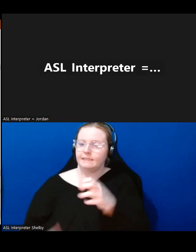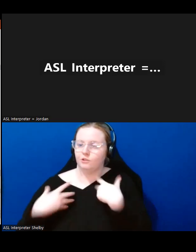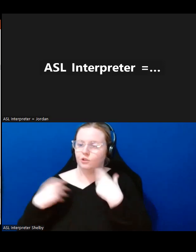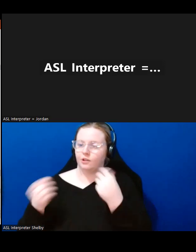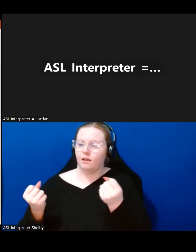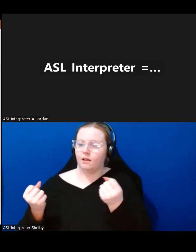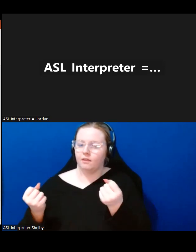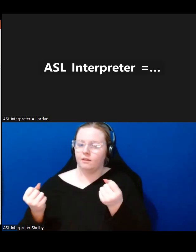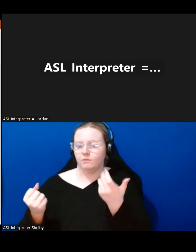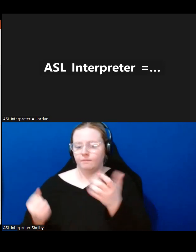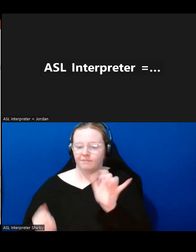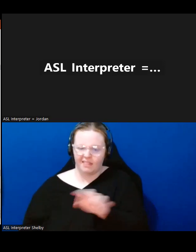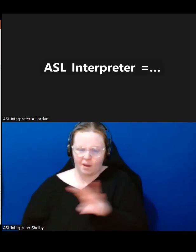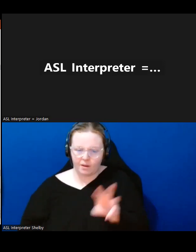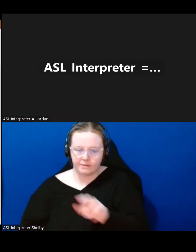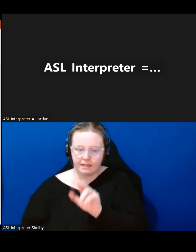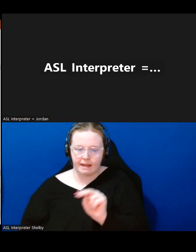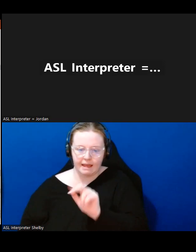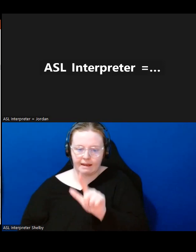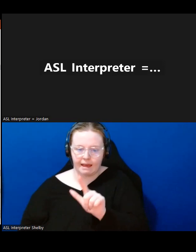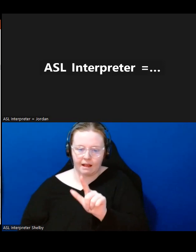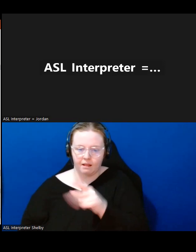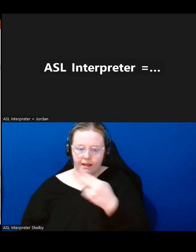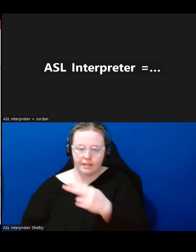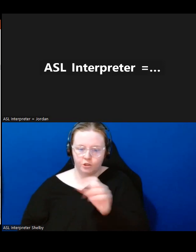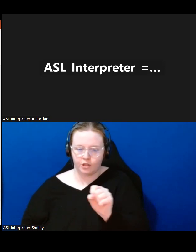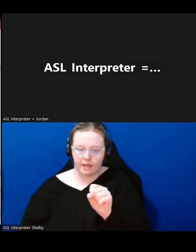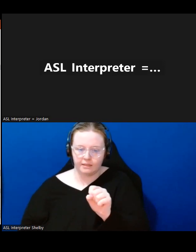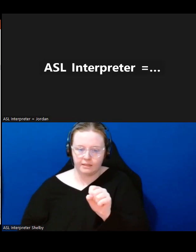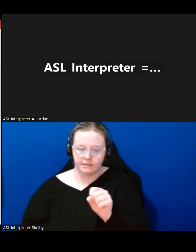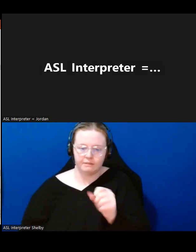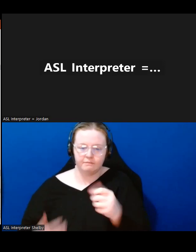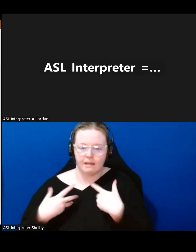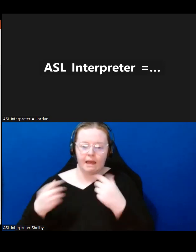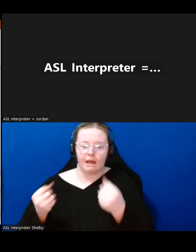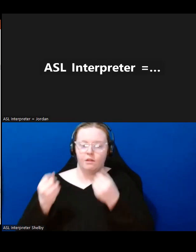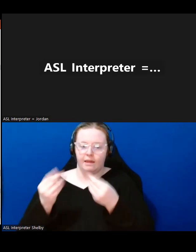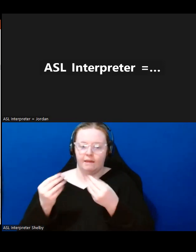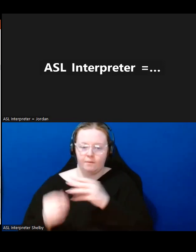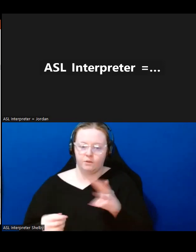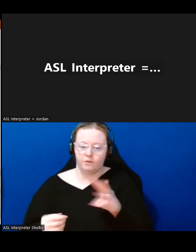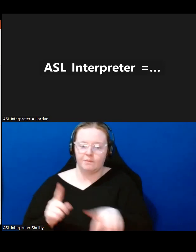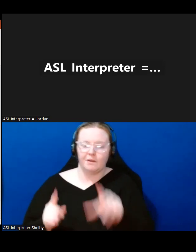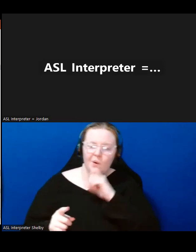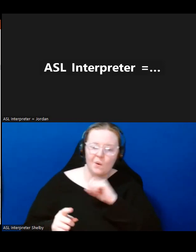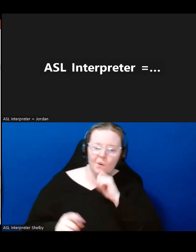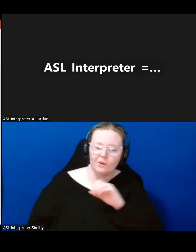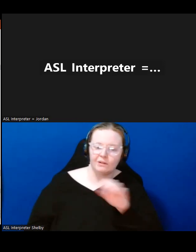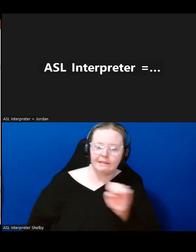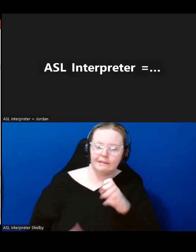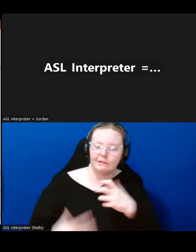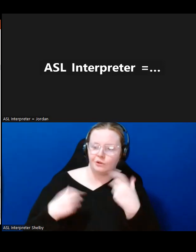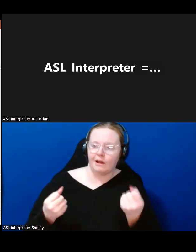it's NLHS health information website, but it still has the old Eastern Health address on